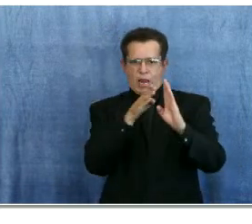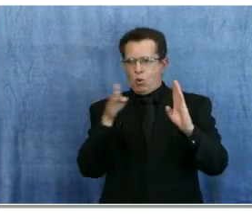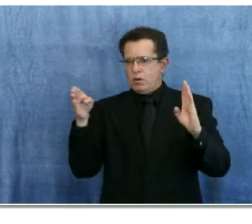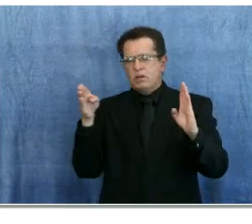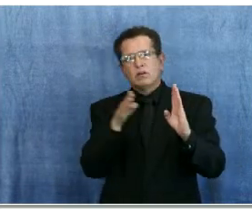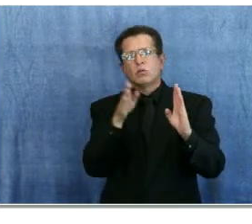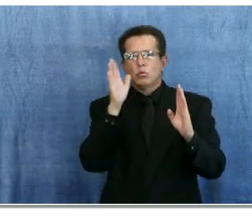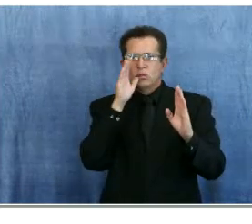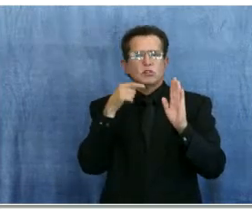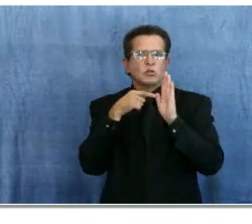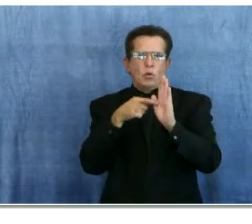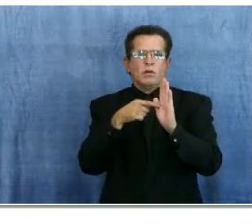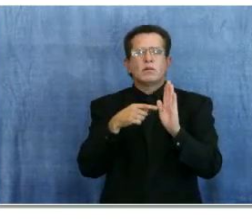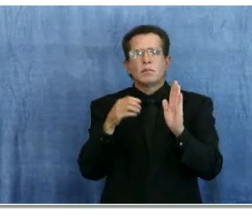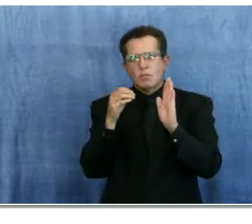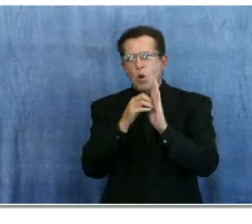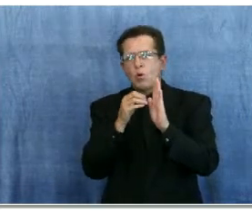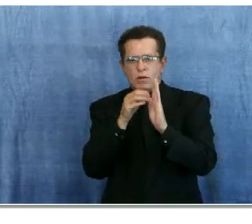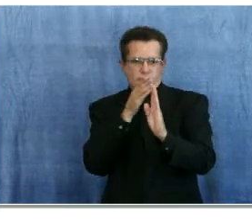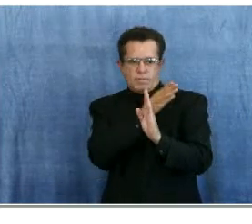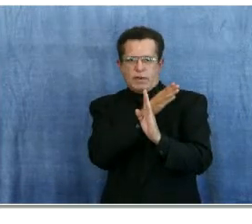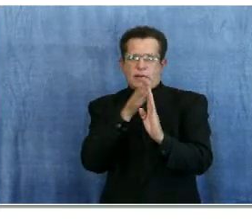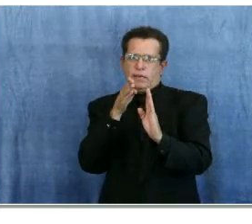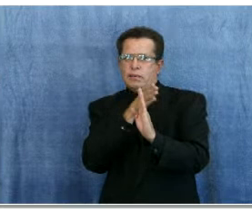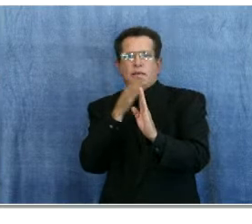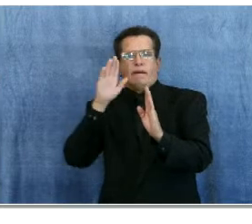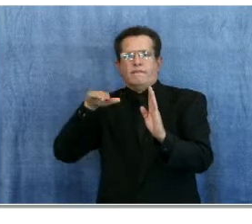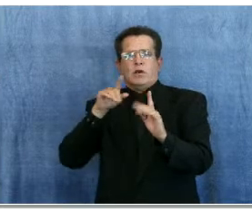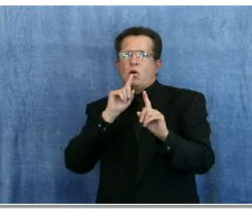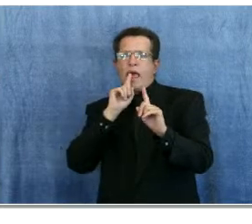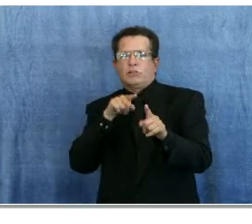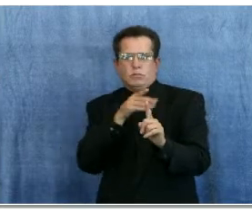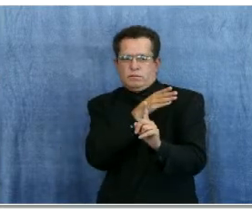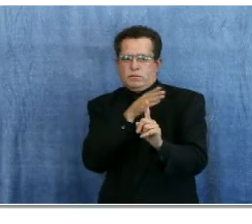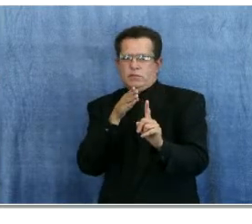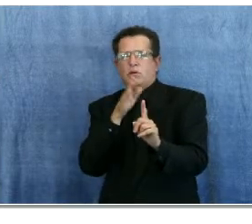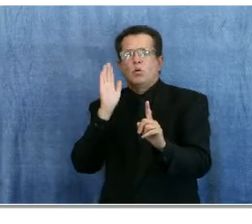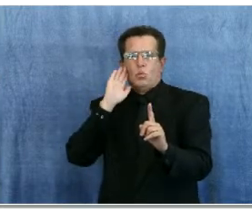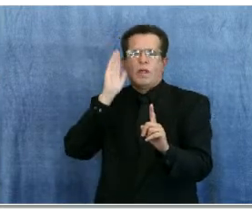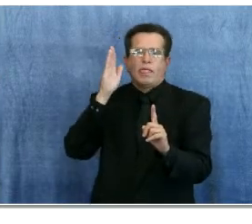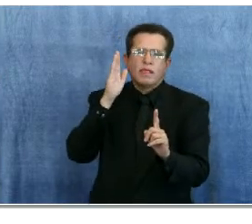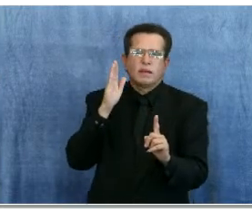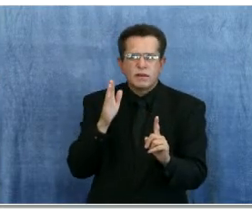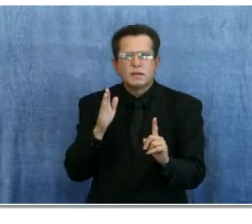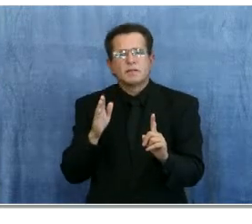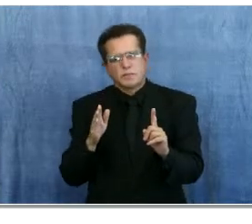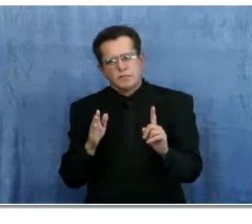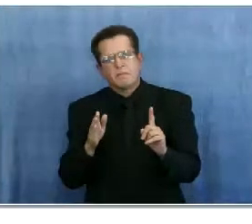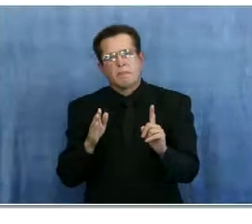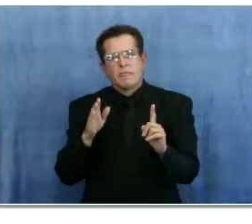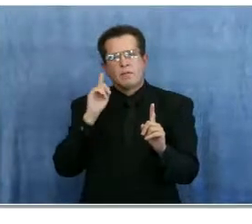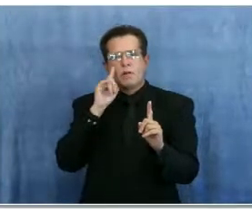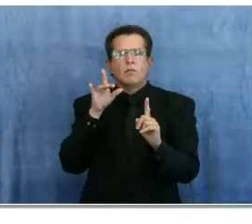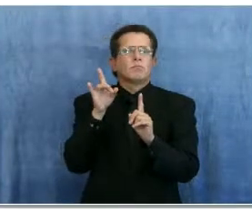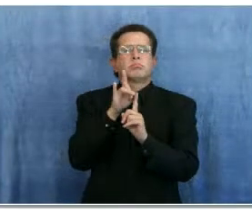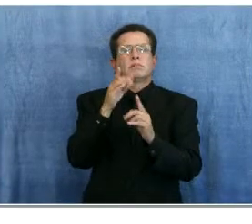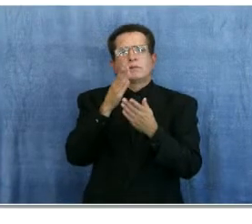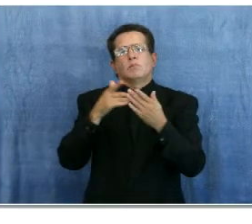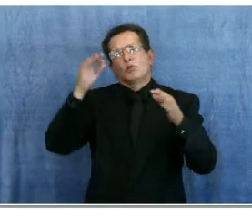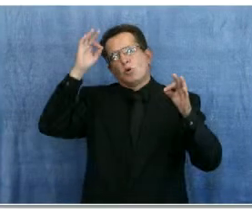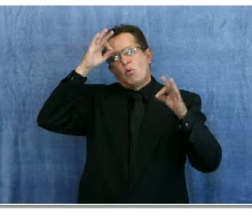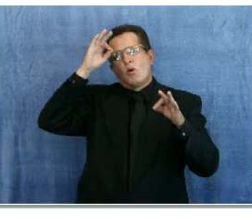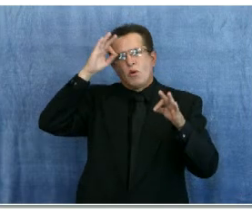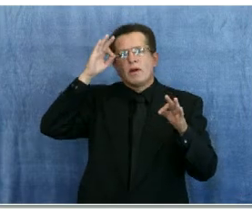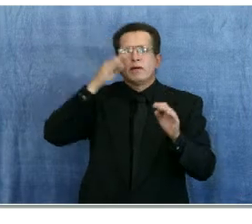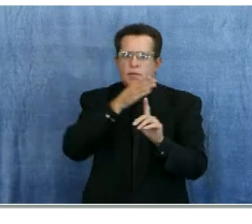additional cases as this is the incubation period. So next, I would like to bring attention to the